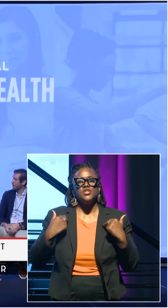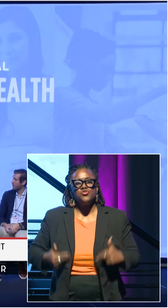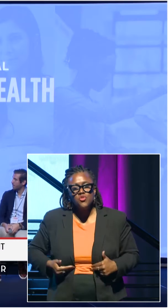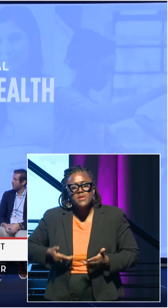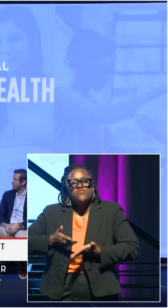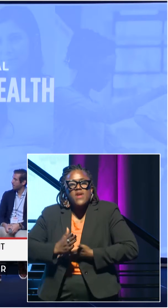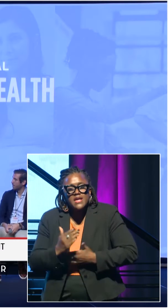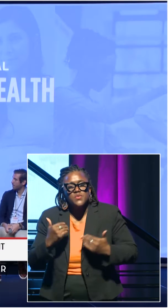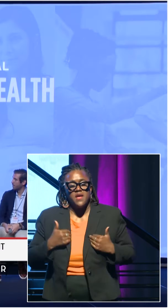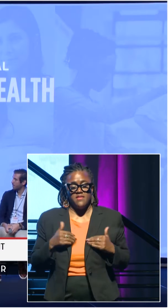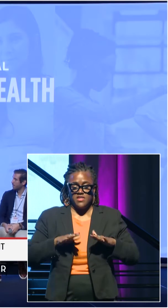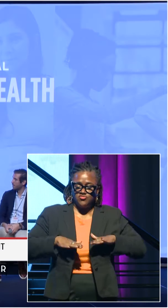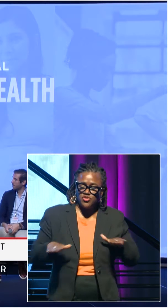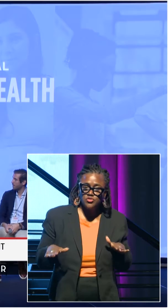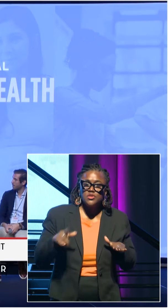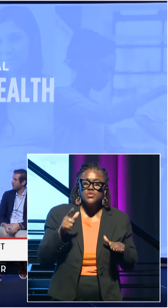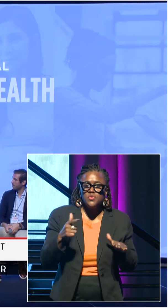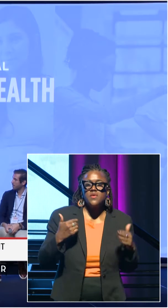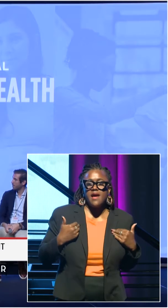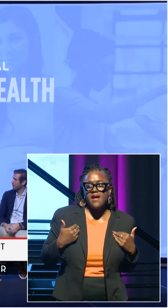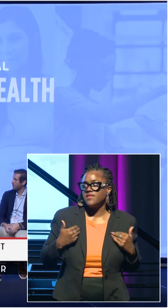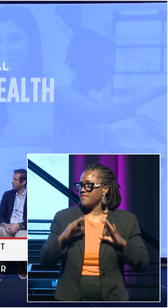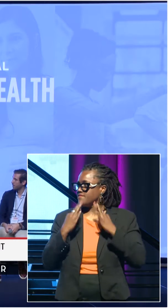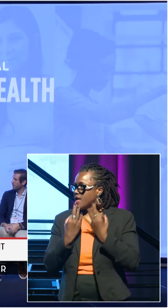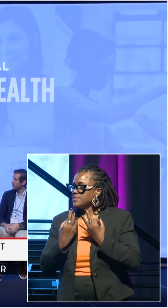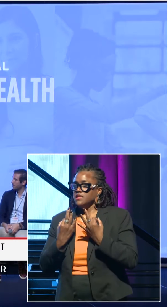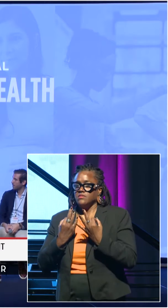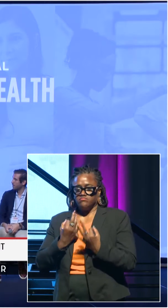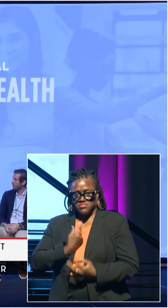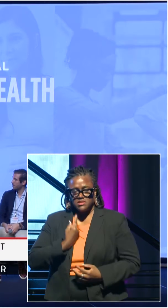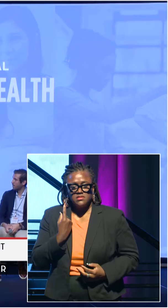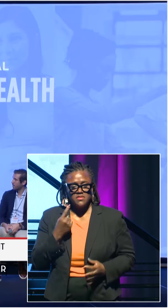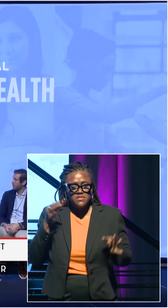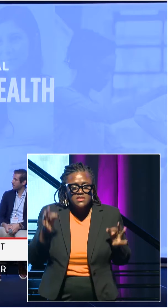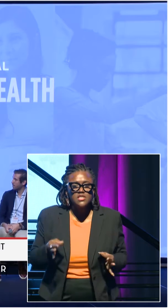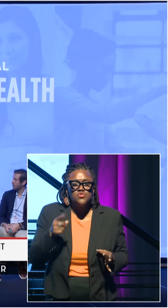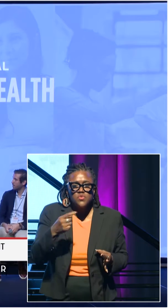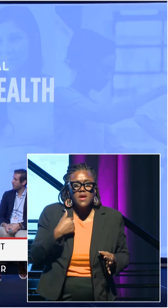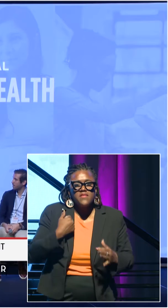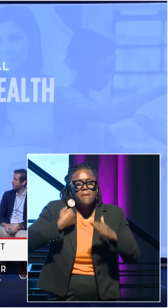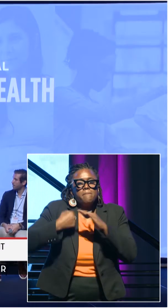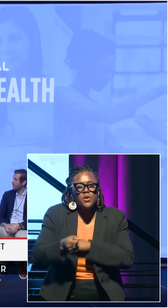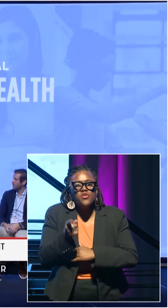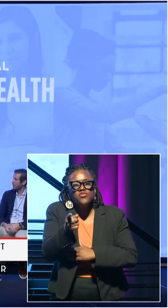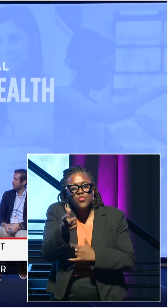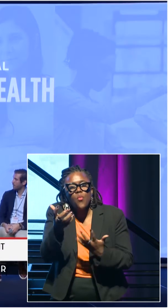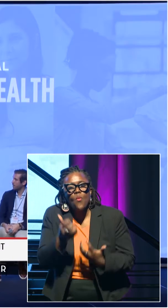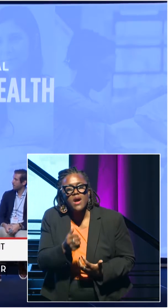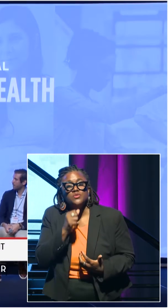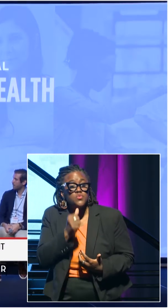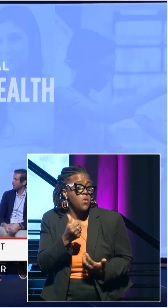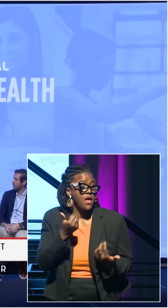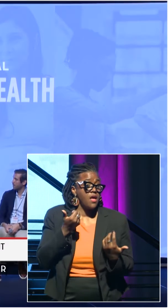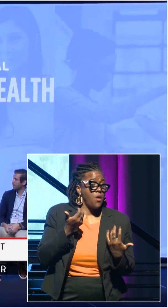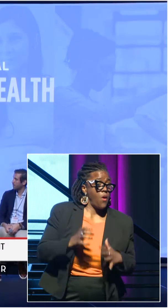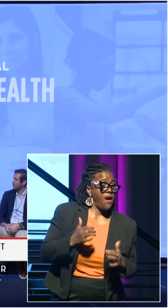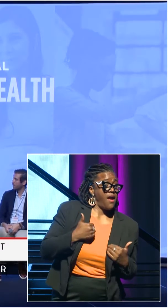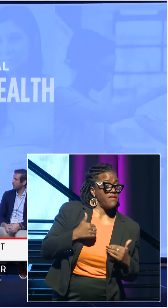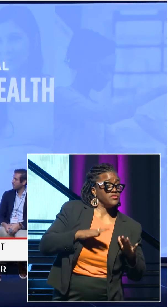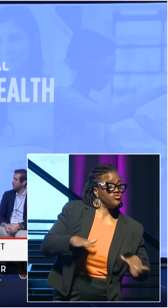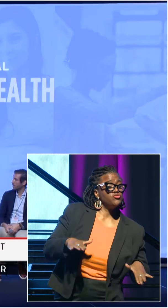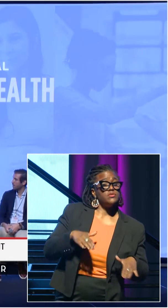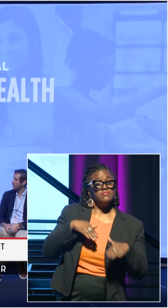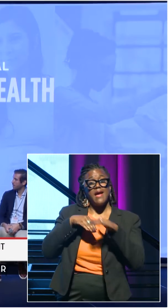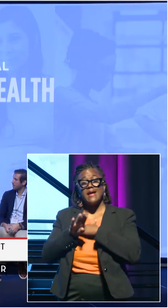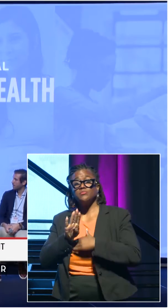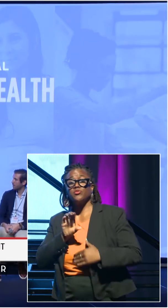have children. So you have body autonomy. You have the birth that you want. To not have children, access to birth control,